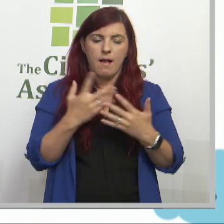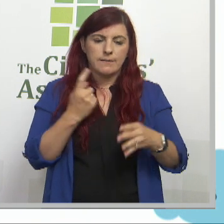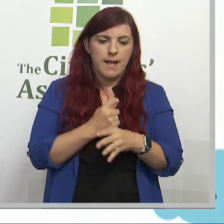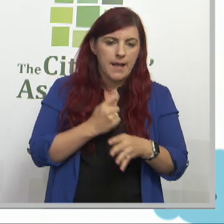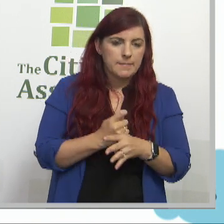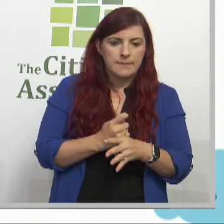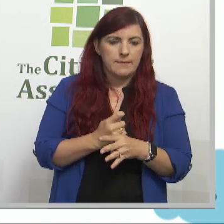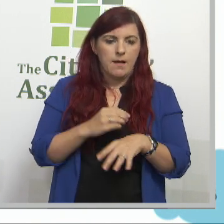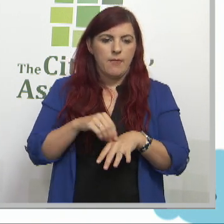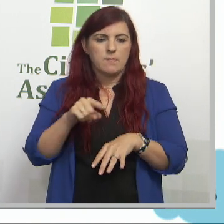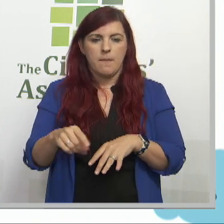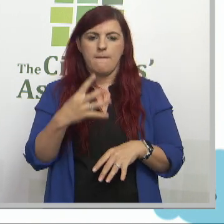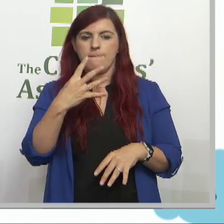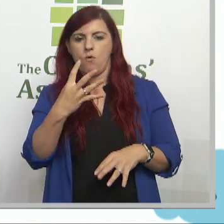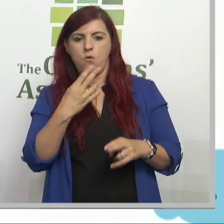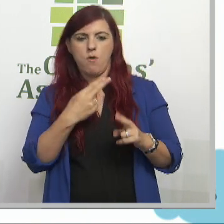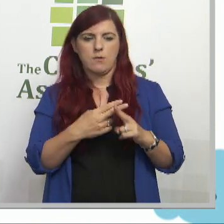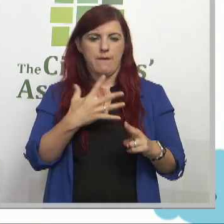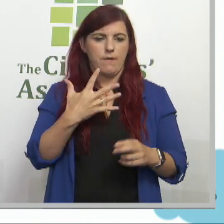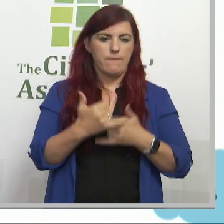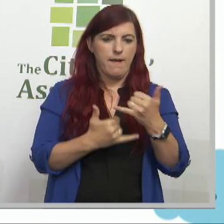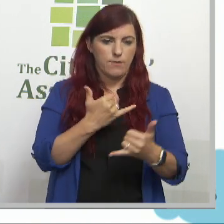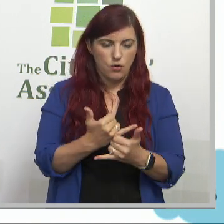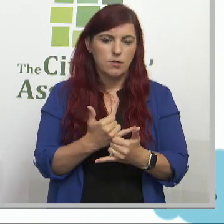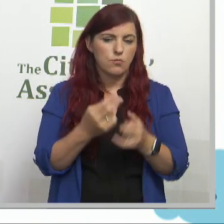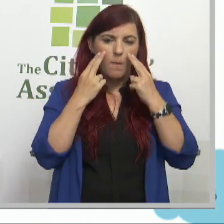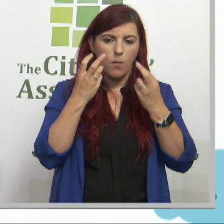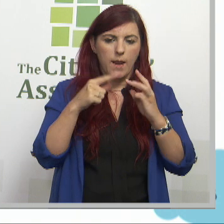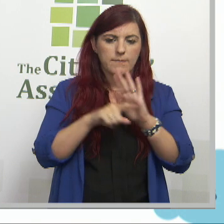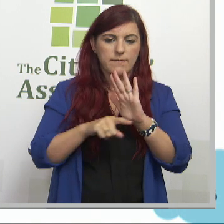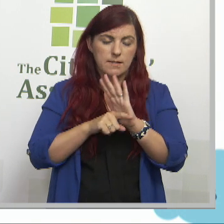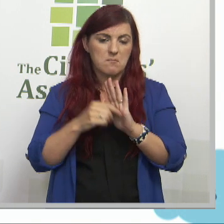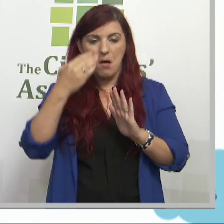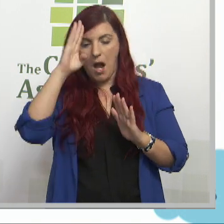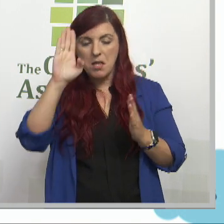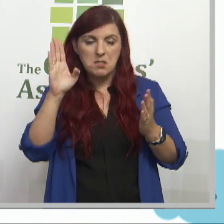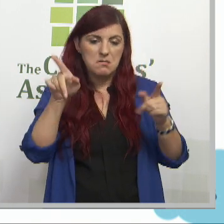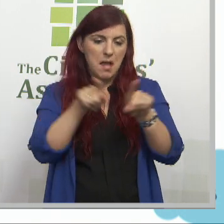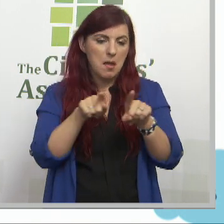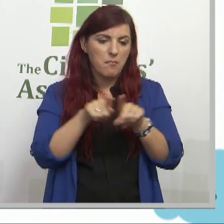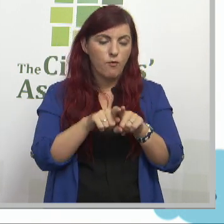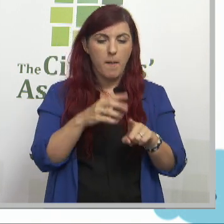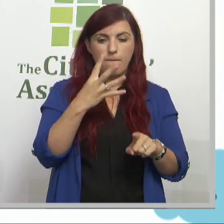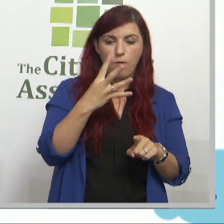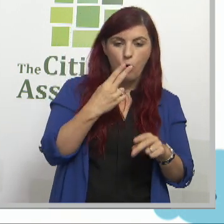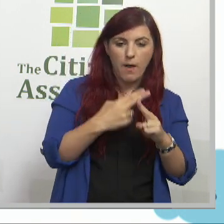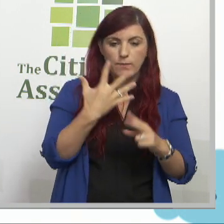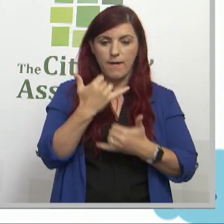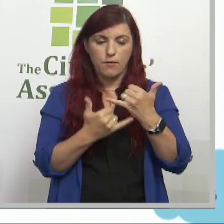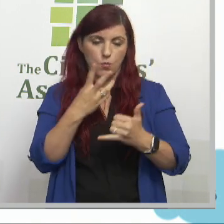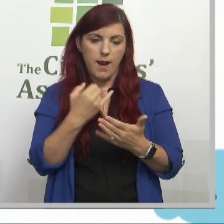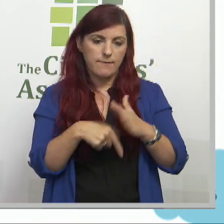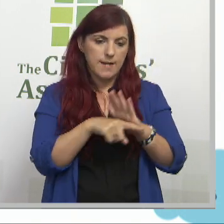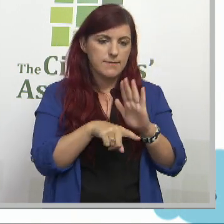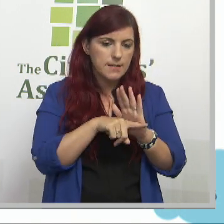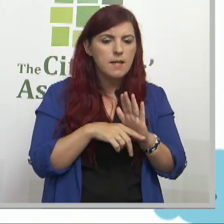about 4 in every 5 years if you look at across OECD countries. Ireland is about the same as that, but you get the odd country that does budgeting a